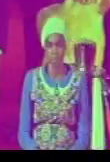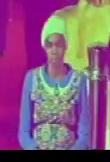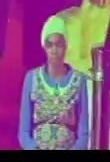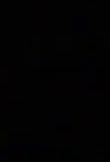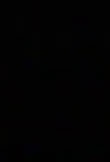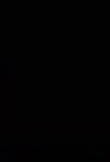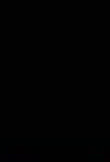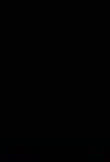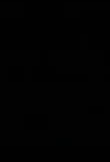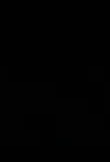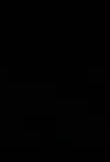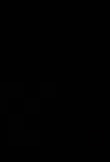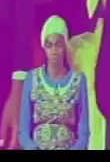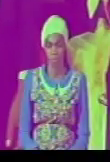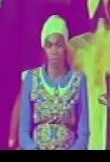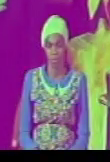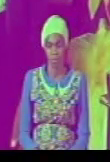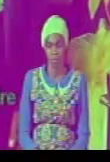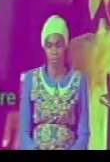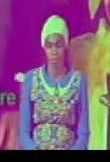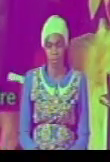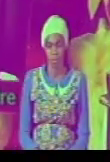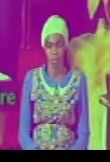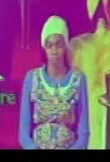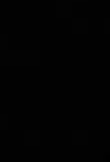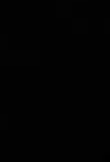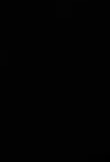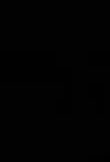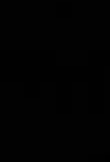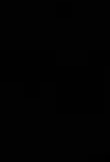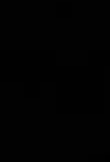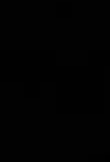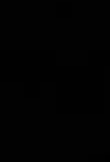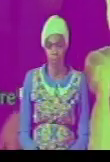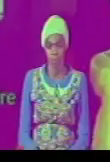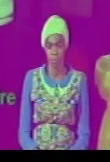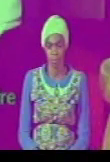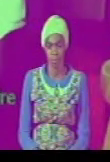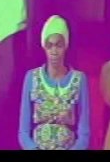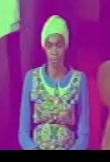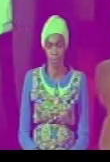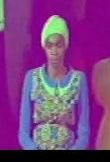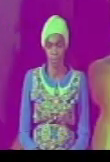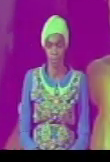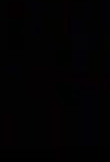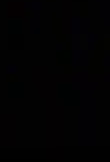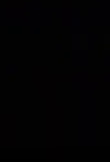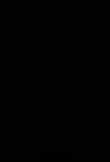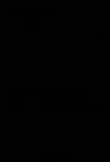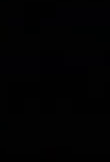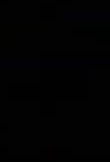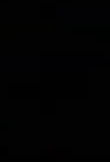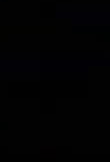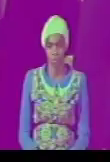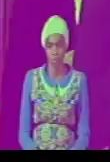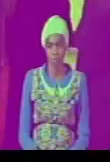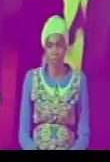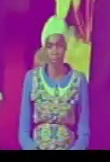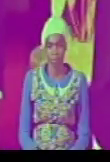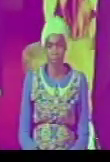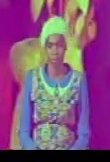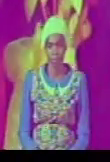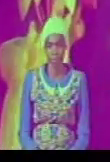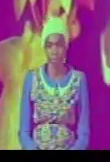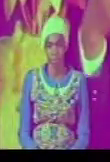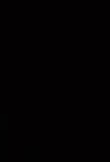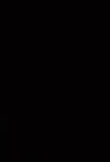corrupt of us the world today. We can't keep complaining for the we see